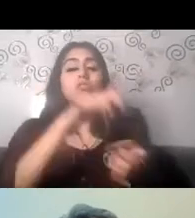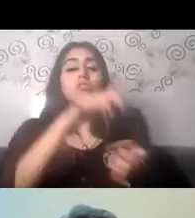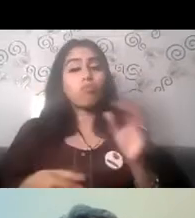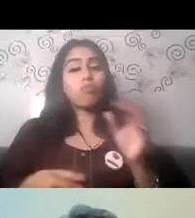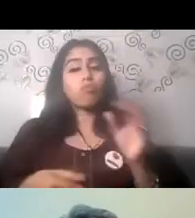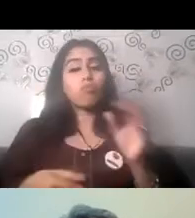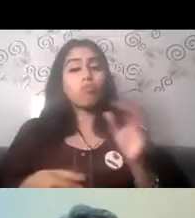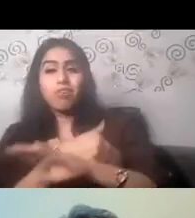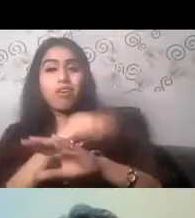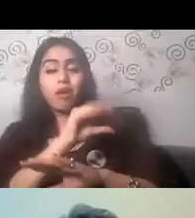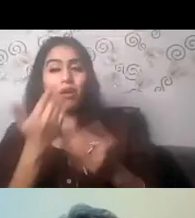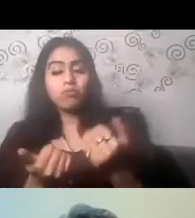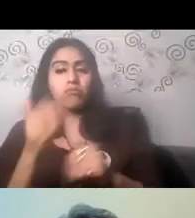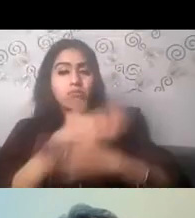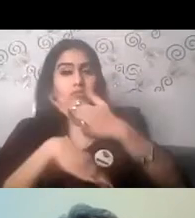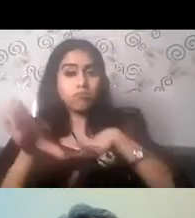before?